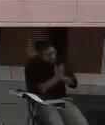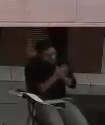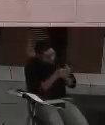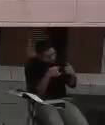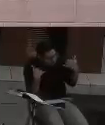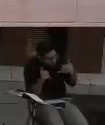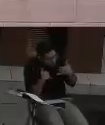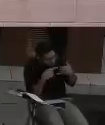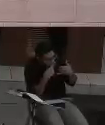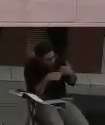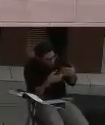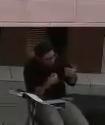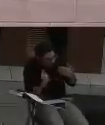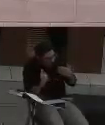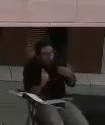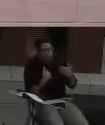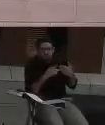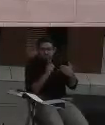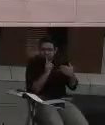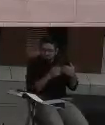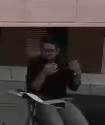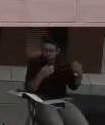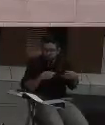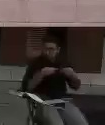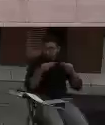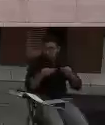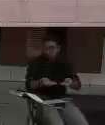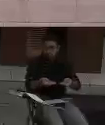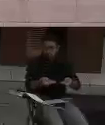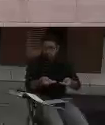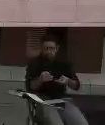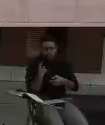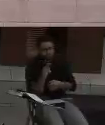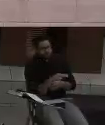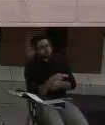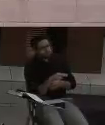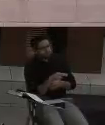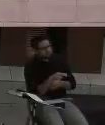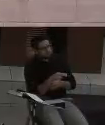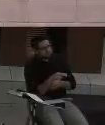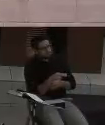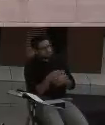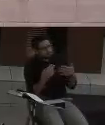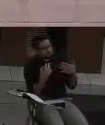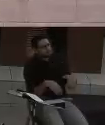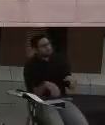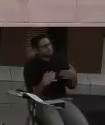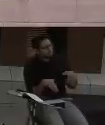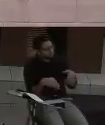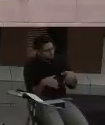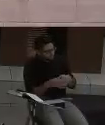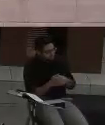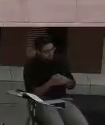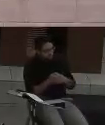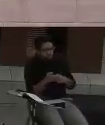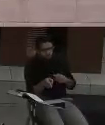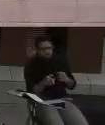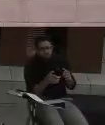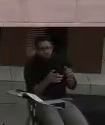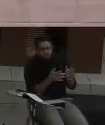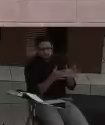go 1 mile carrying their gear, go the second mile. Give to everyone who begs from